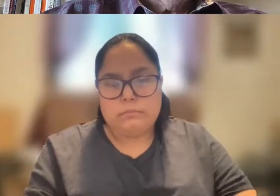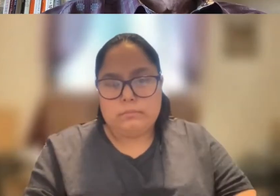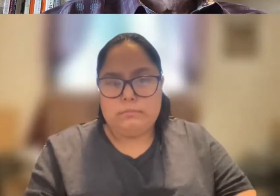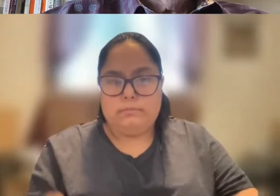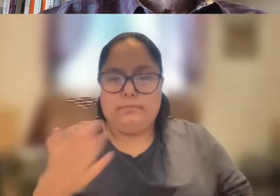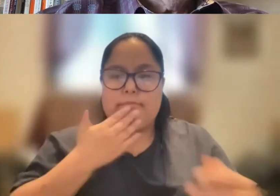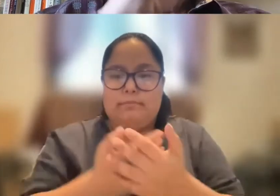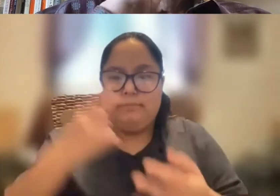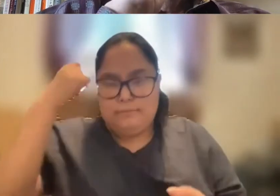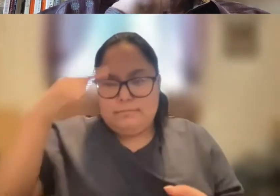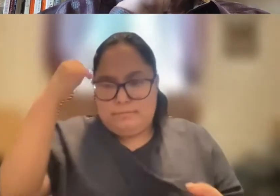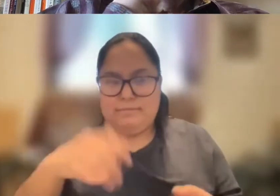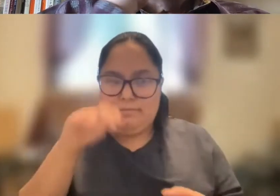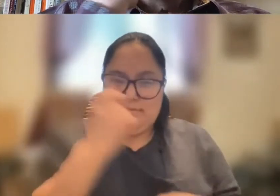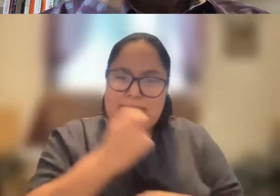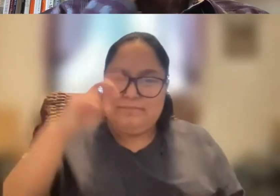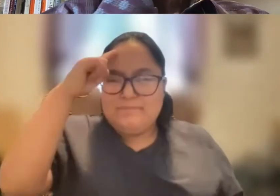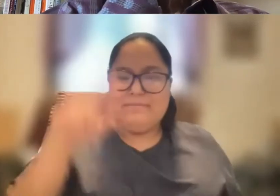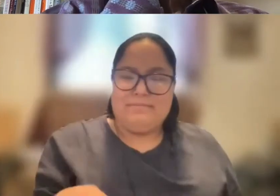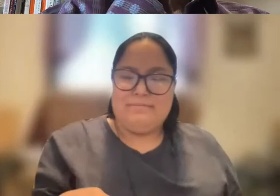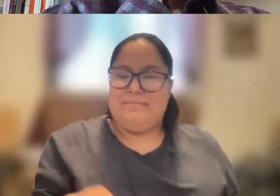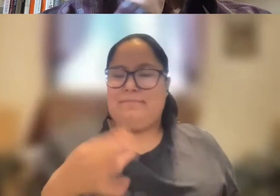You've got us thinking so hard, John.